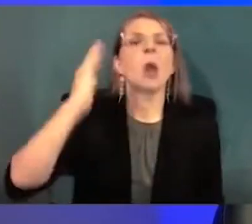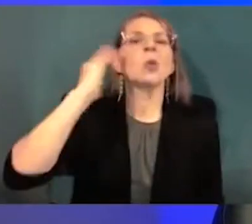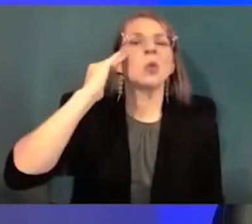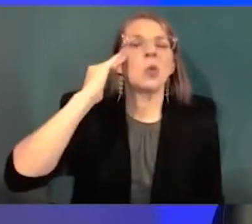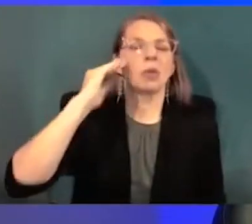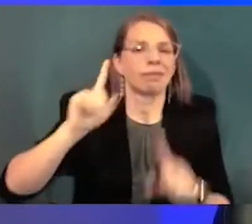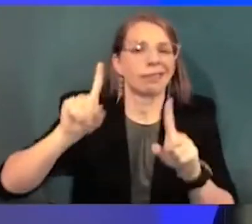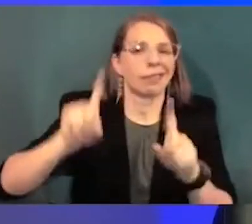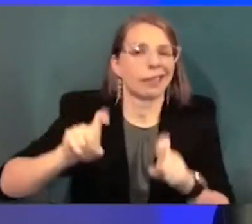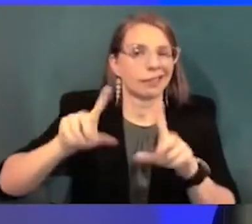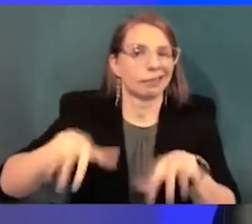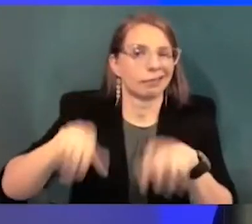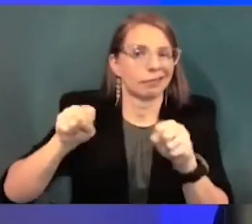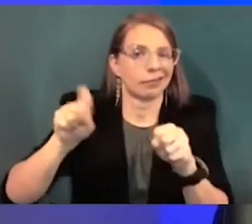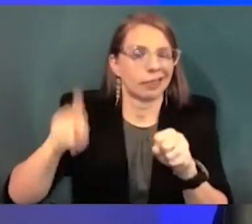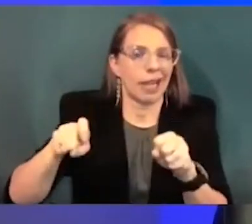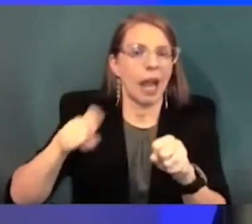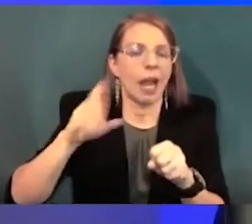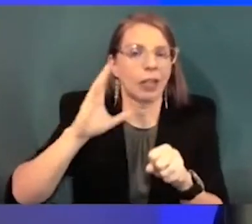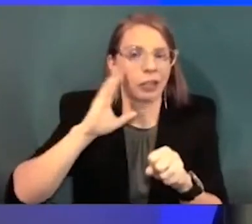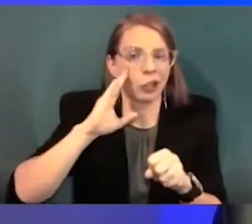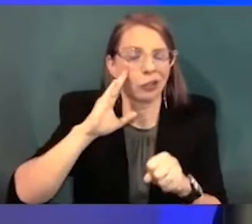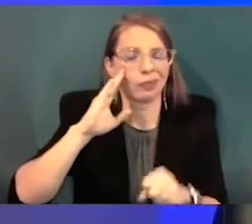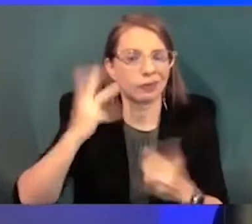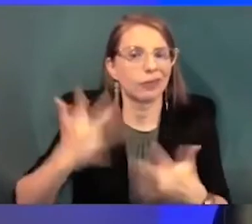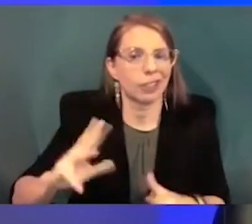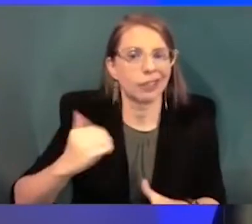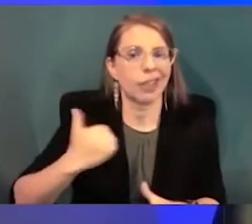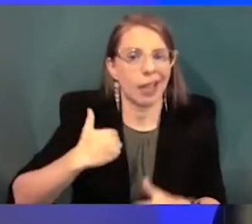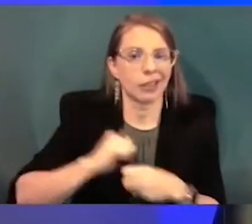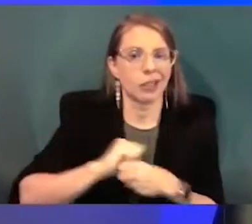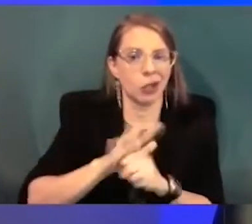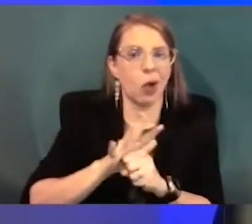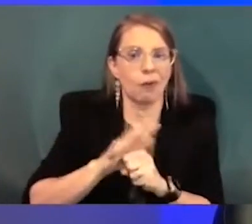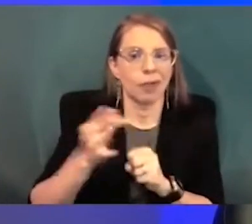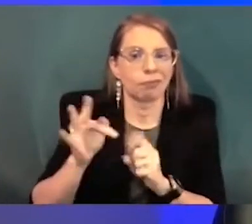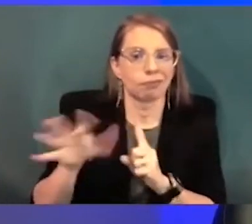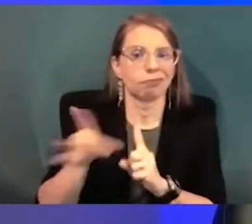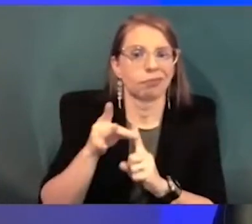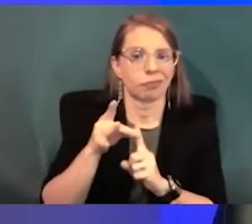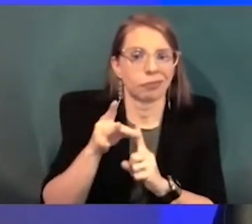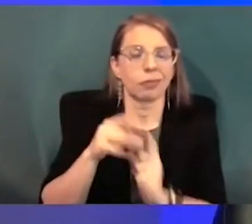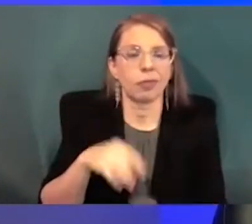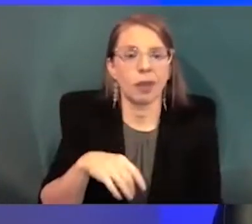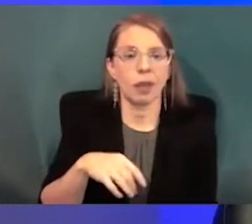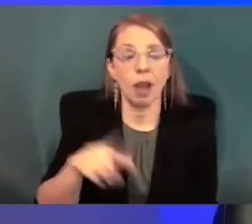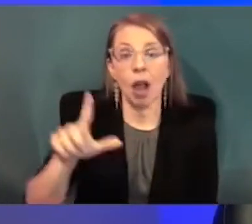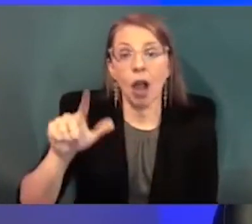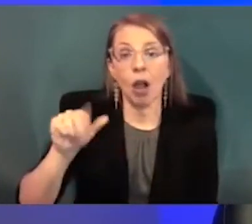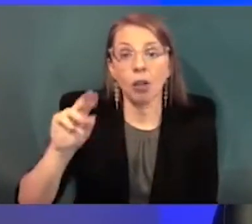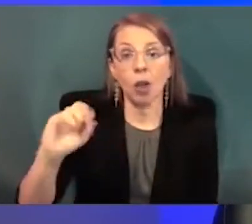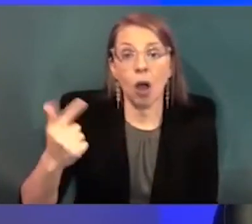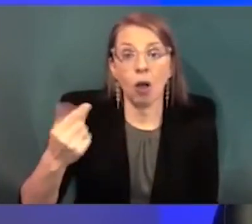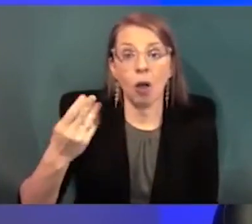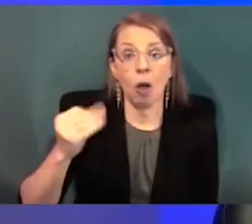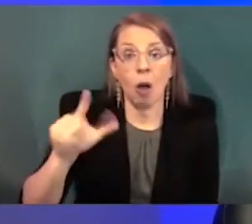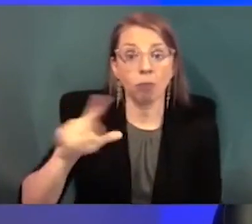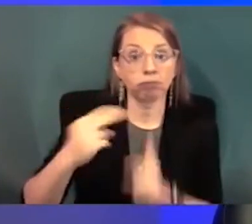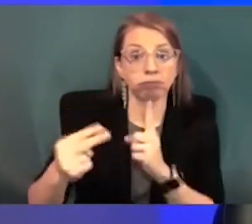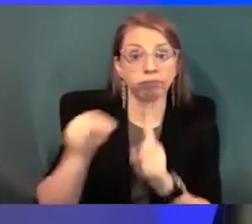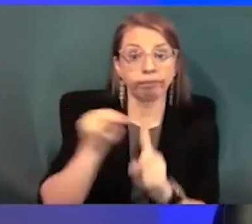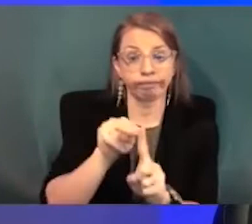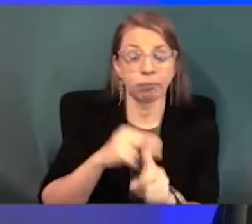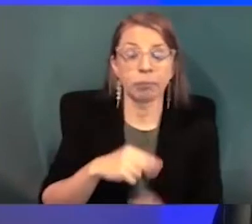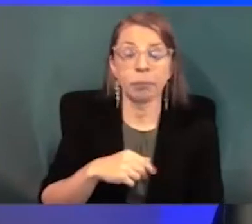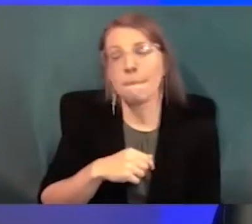and I just knew I had COVID. From a long haul standpoint, so